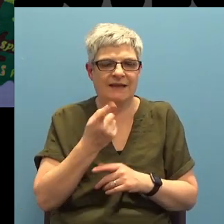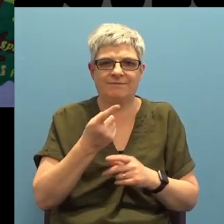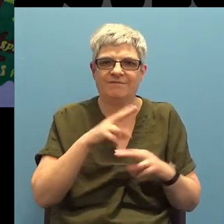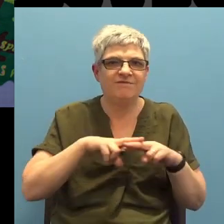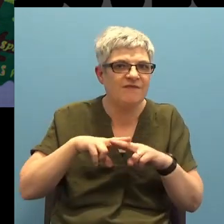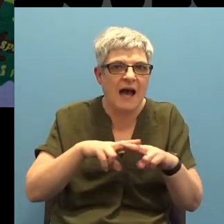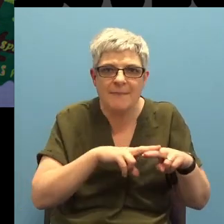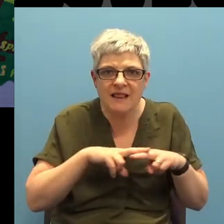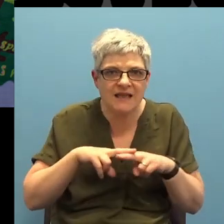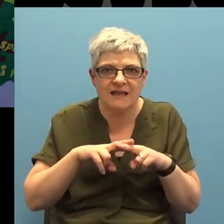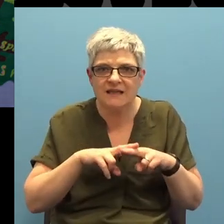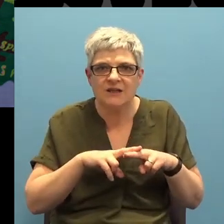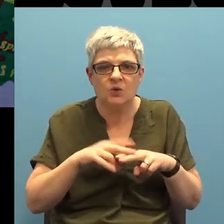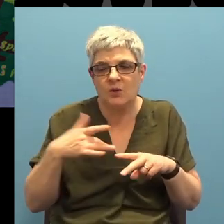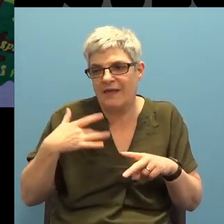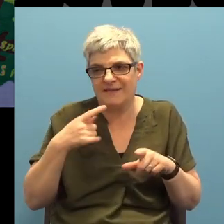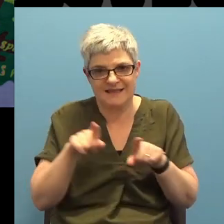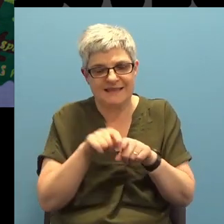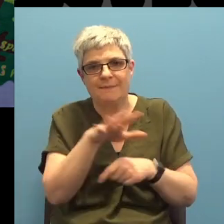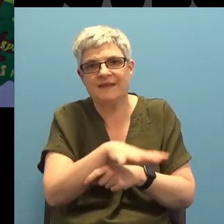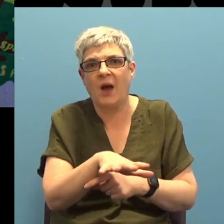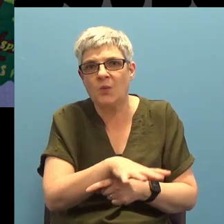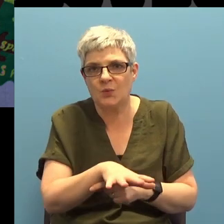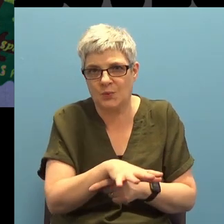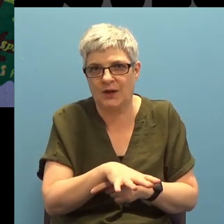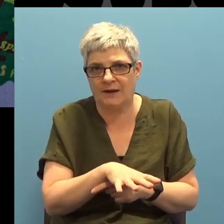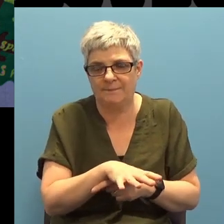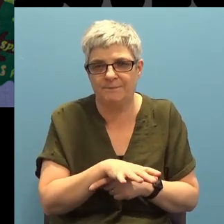people who live in the same town as you?